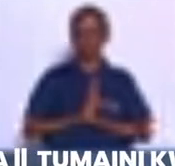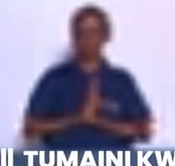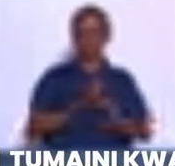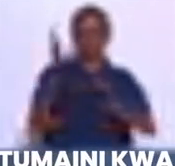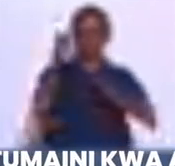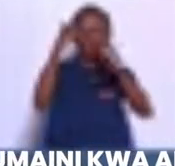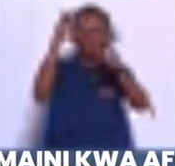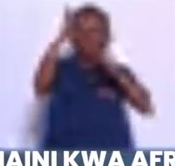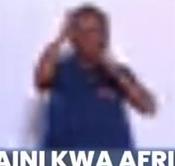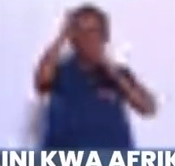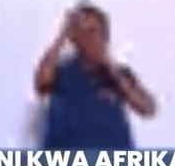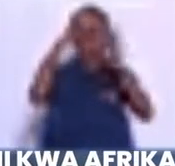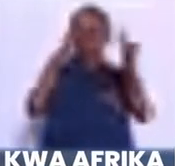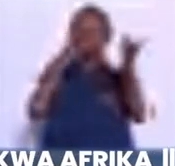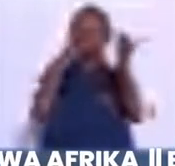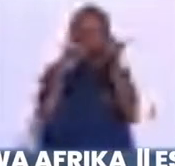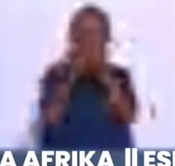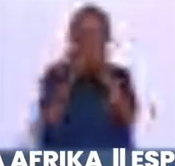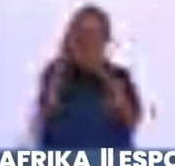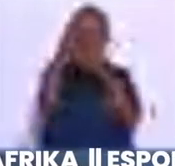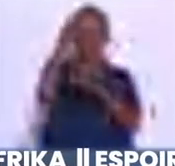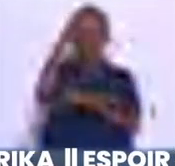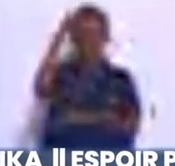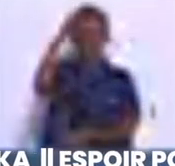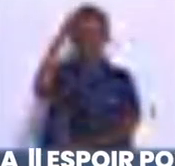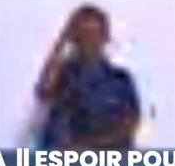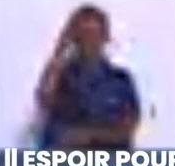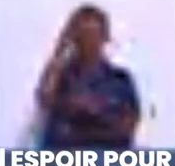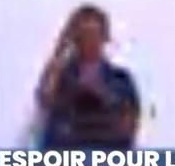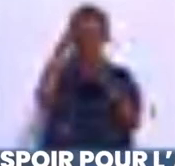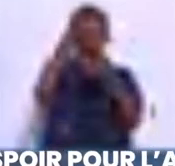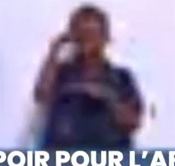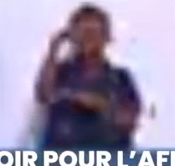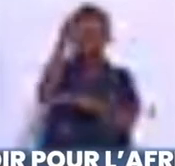Heavenly Father, thank you for the wisdom from above.